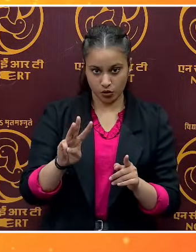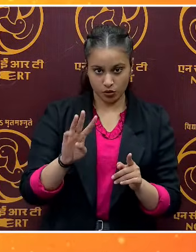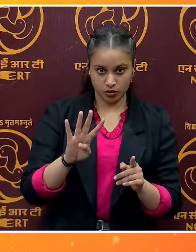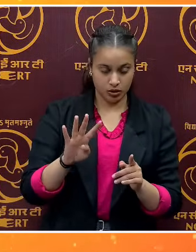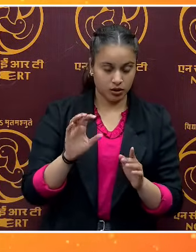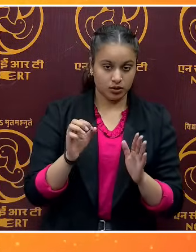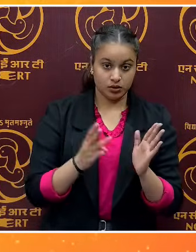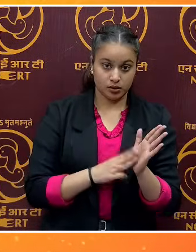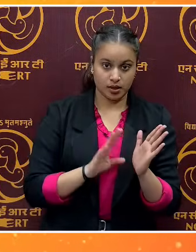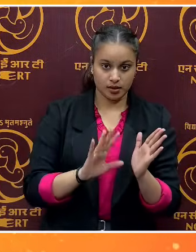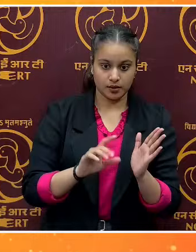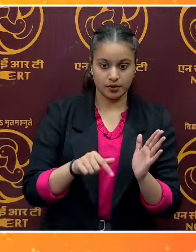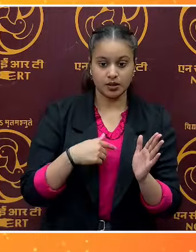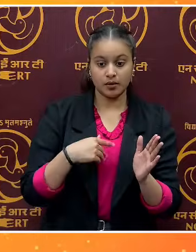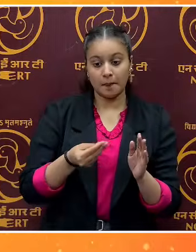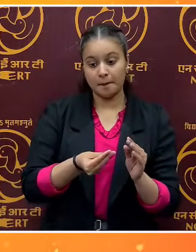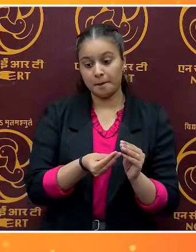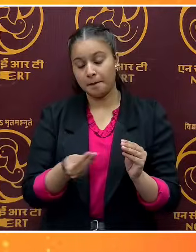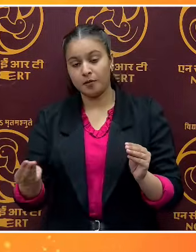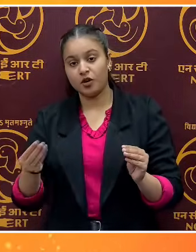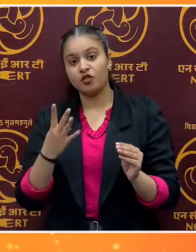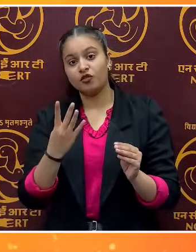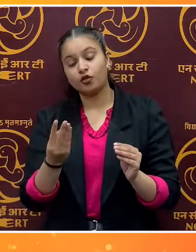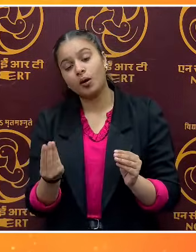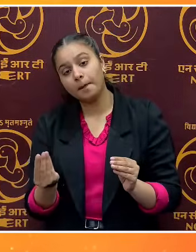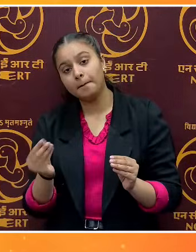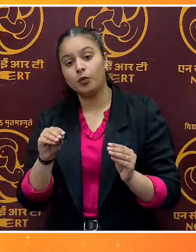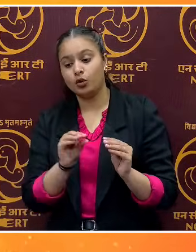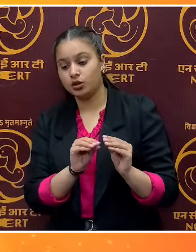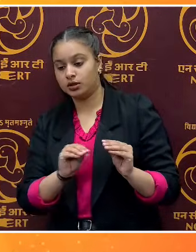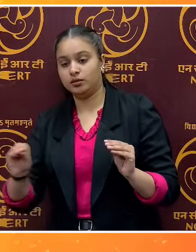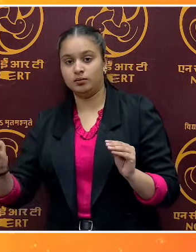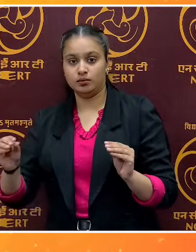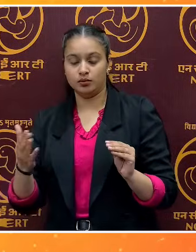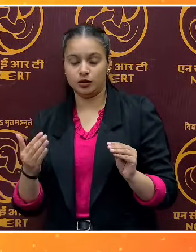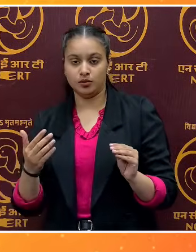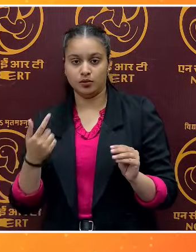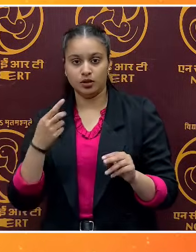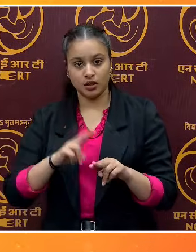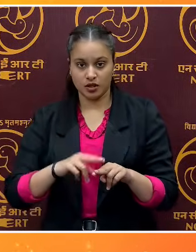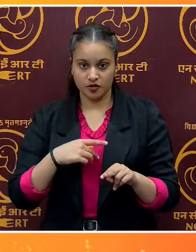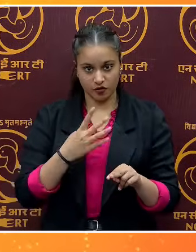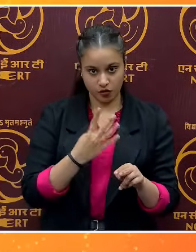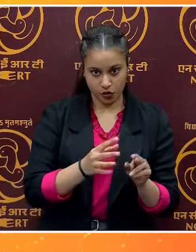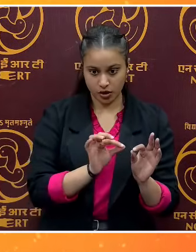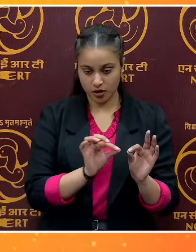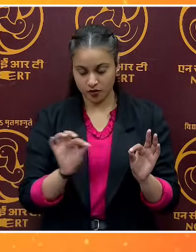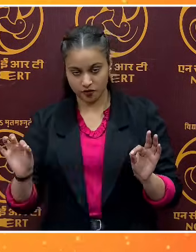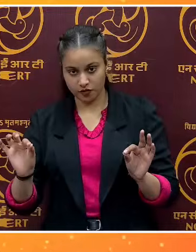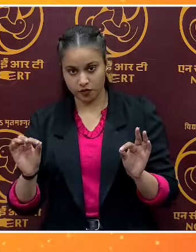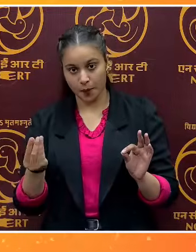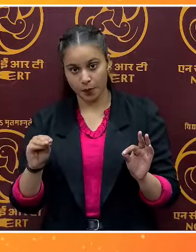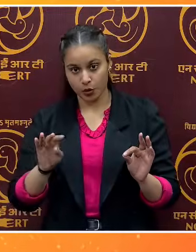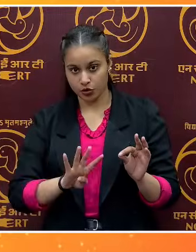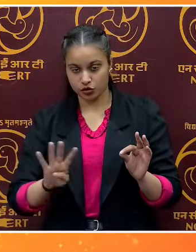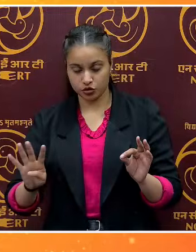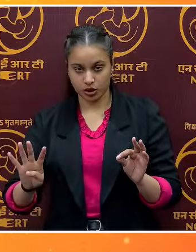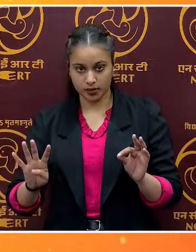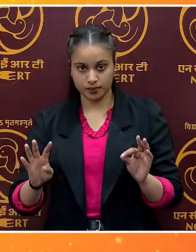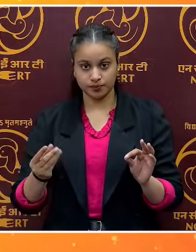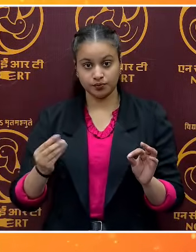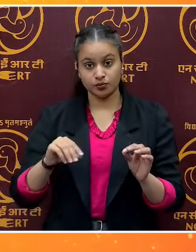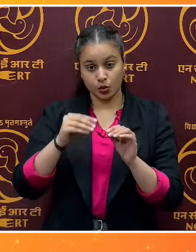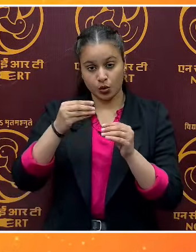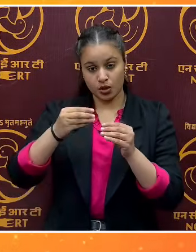centimeters. So, let me extend this to 4 more centimeters, Renuji. If this is 4, this is also 4. I have to take extra